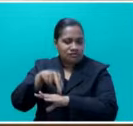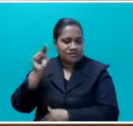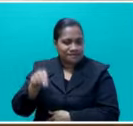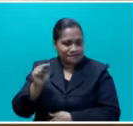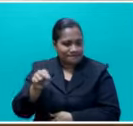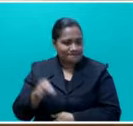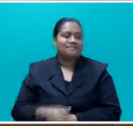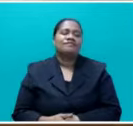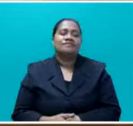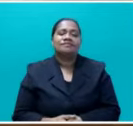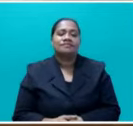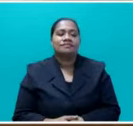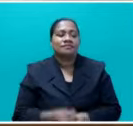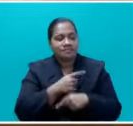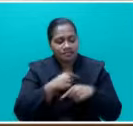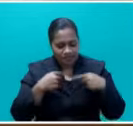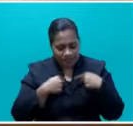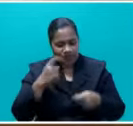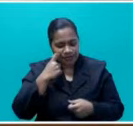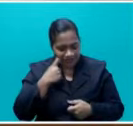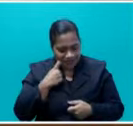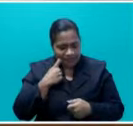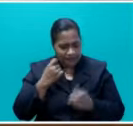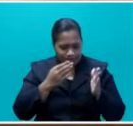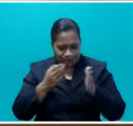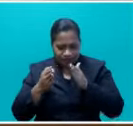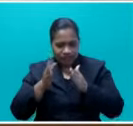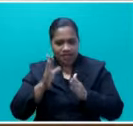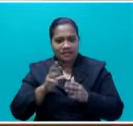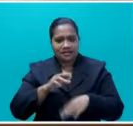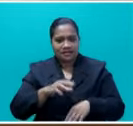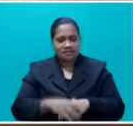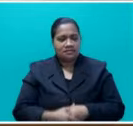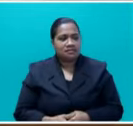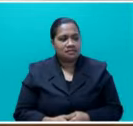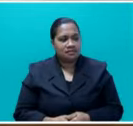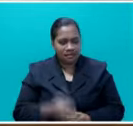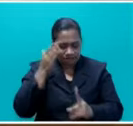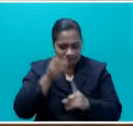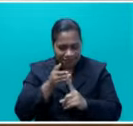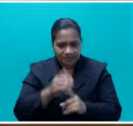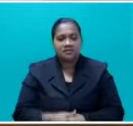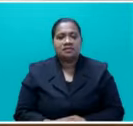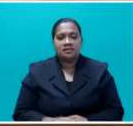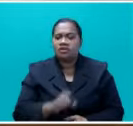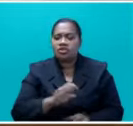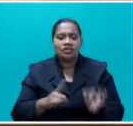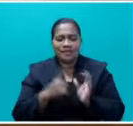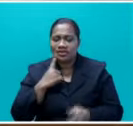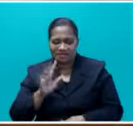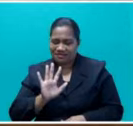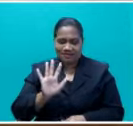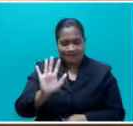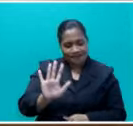will try and reset the regional compass. Not Pio Tikundondo's compass. At least that's my commitment.